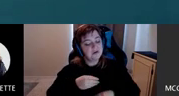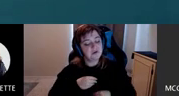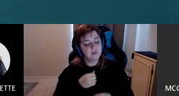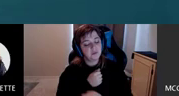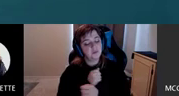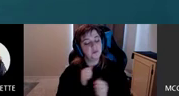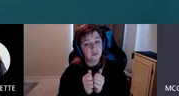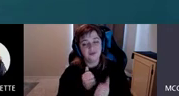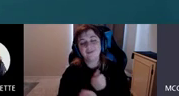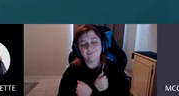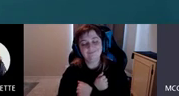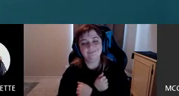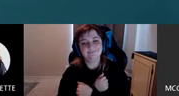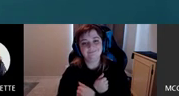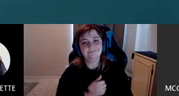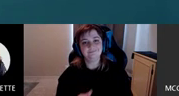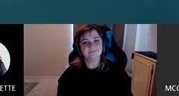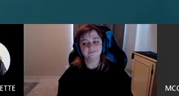was telling me,